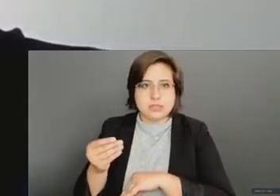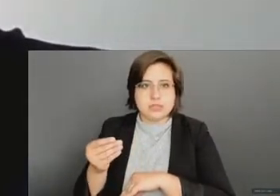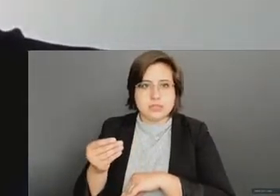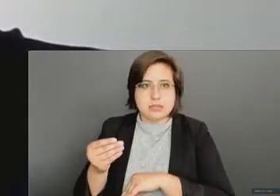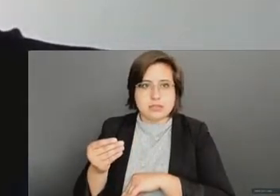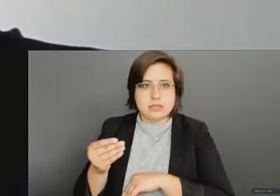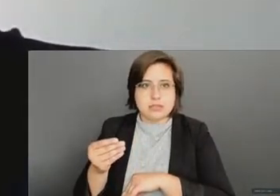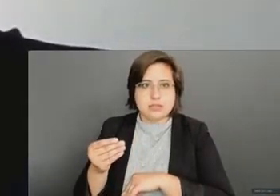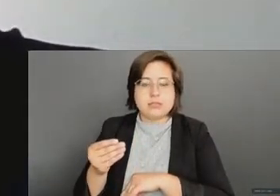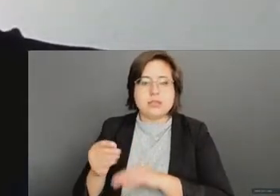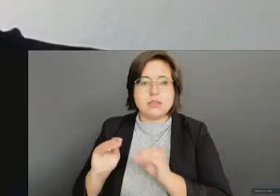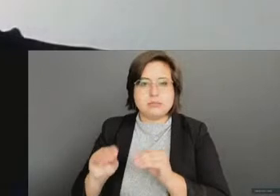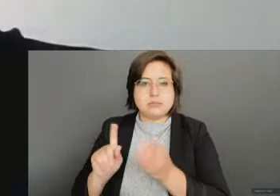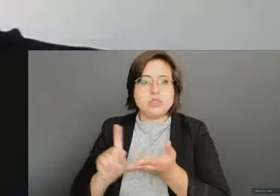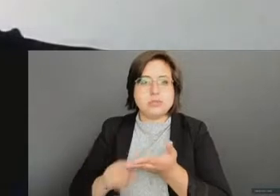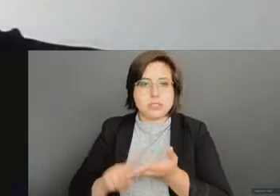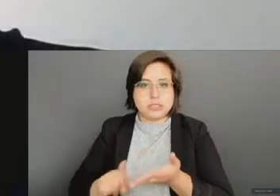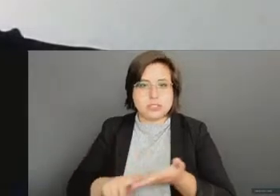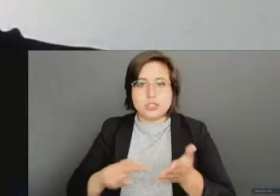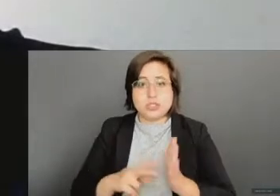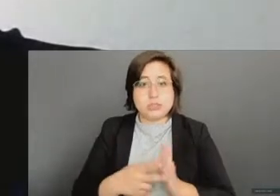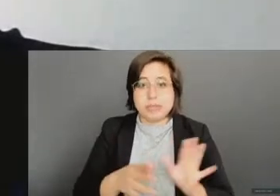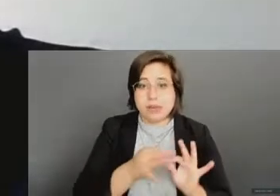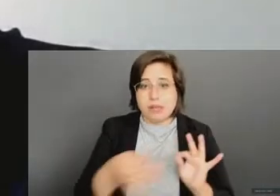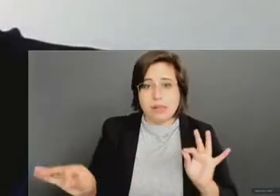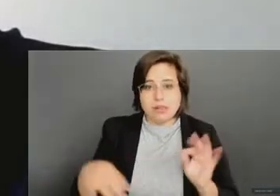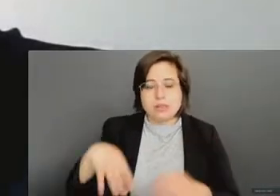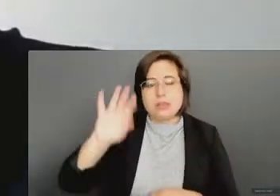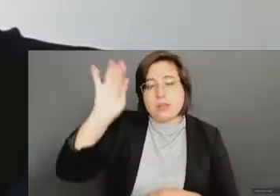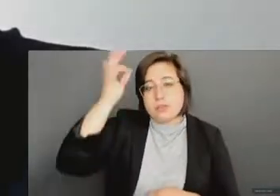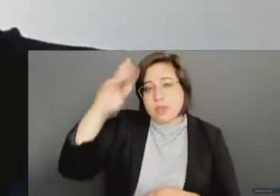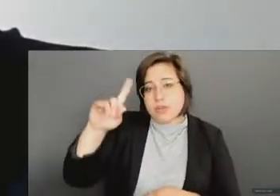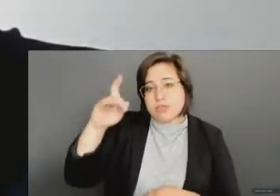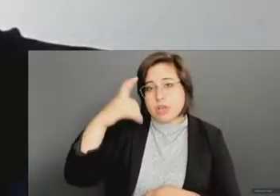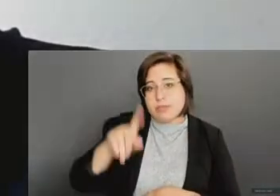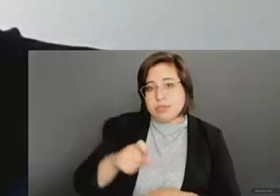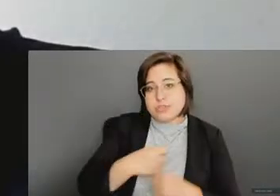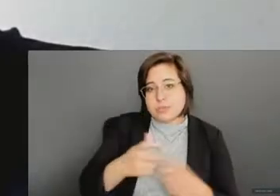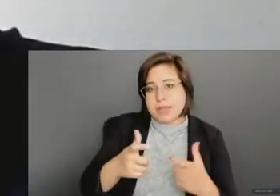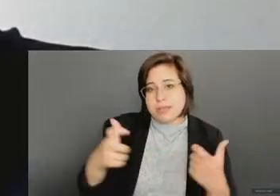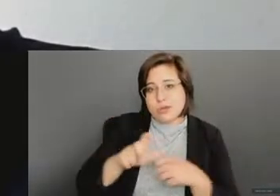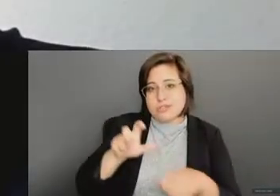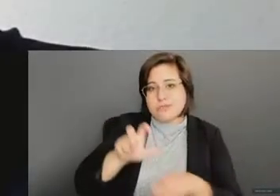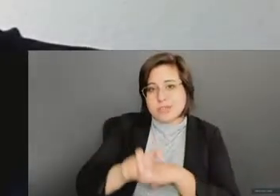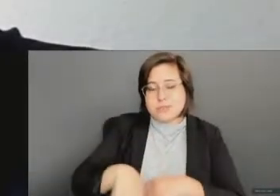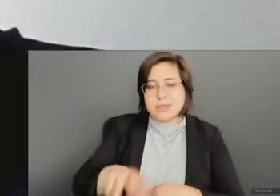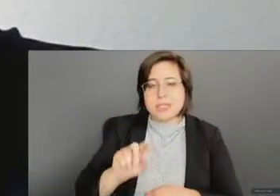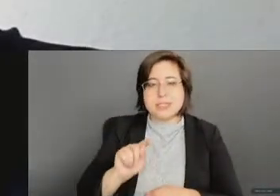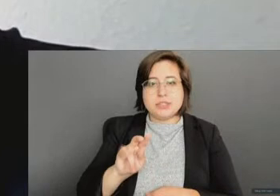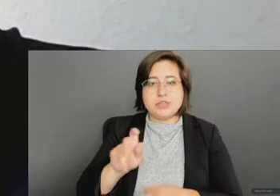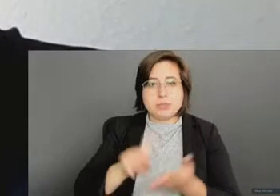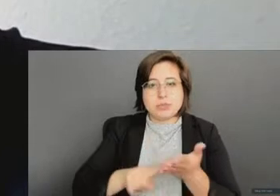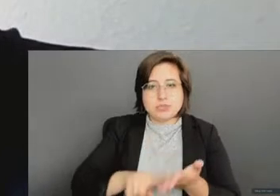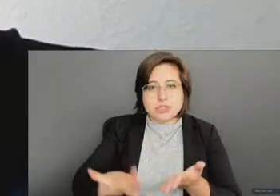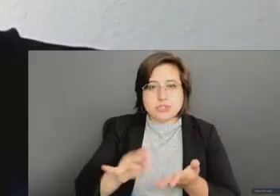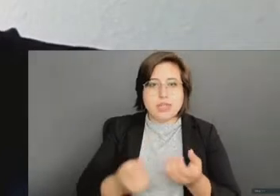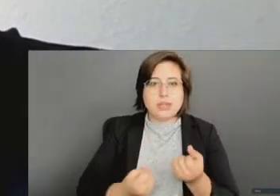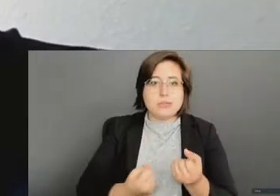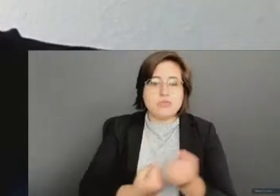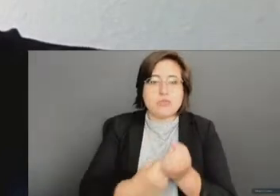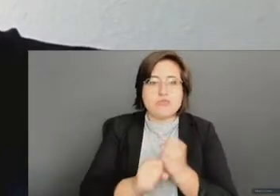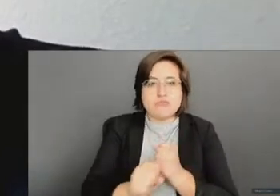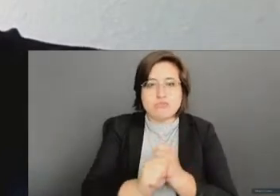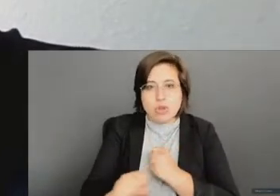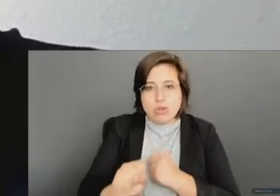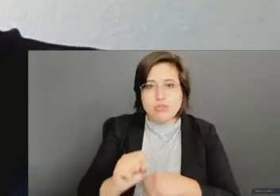insert research. So it would read, the federal government should make large investments in tribal research and promote American Indian